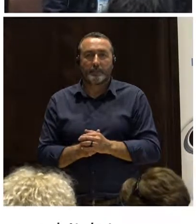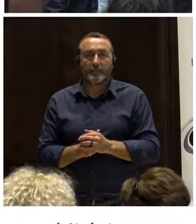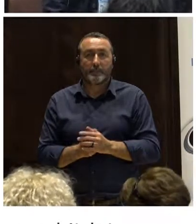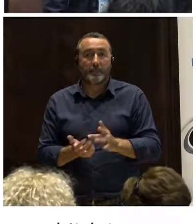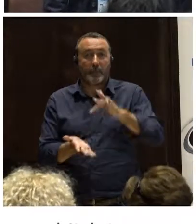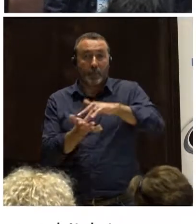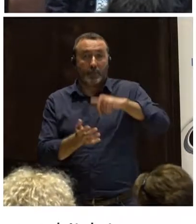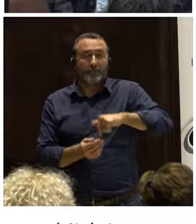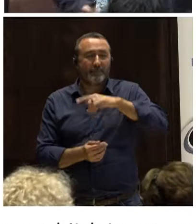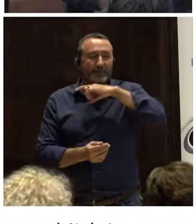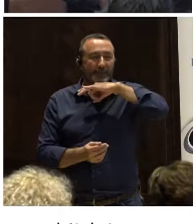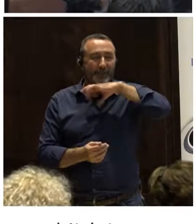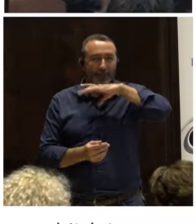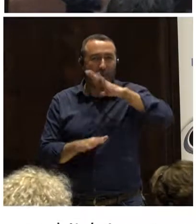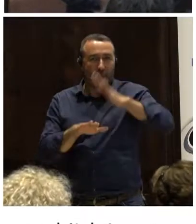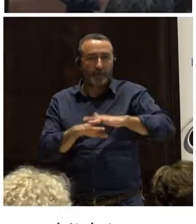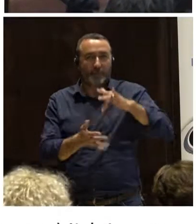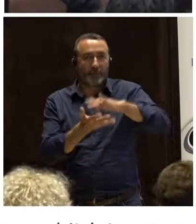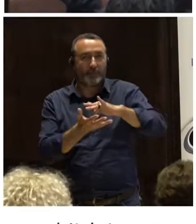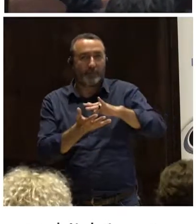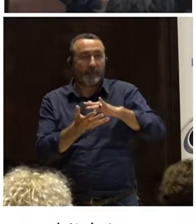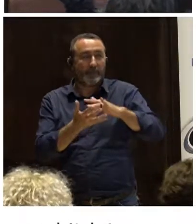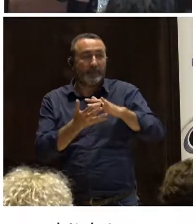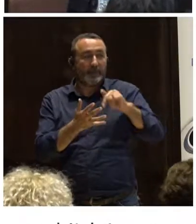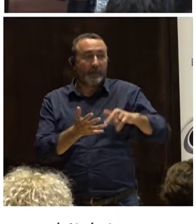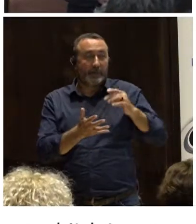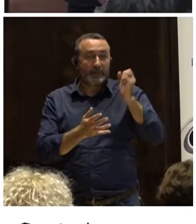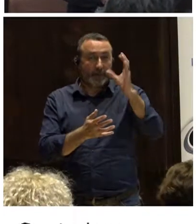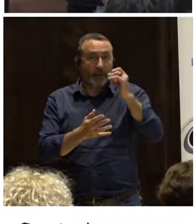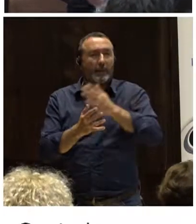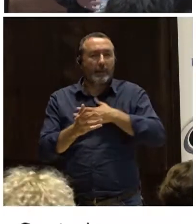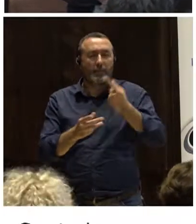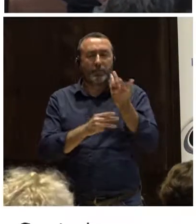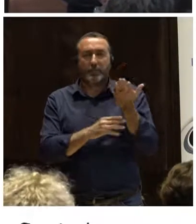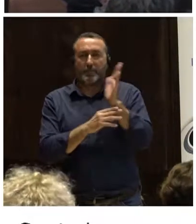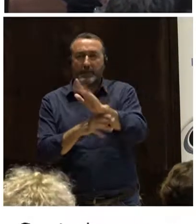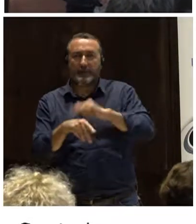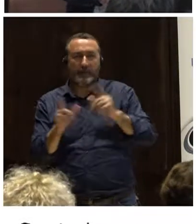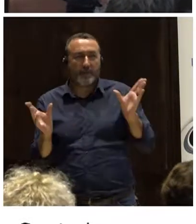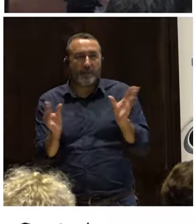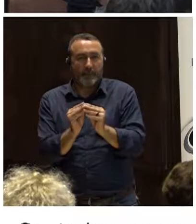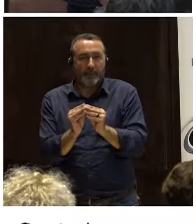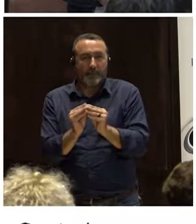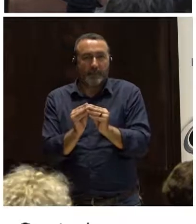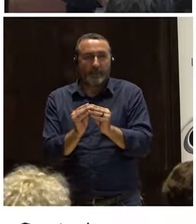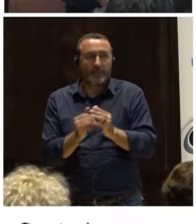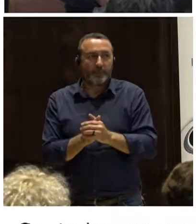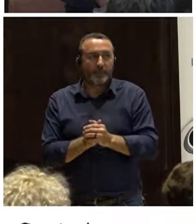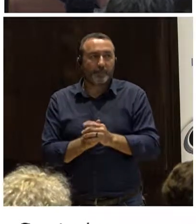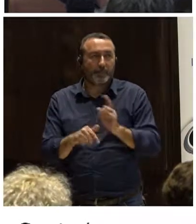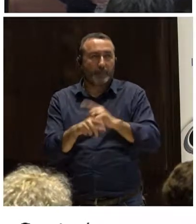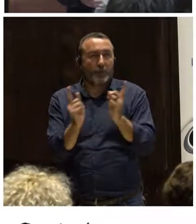table. The idea is to have a brief presentation of this round table and the